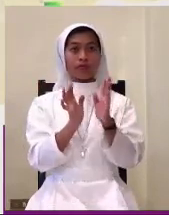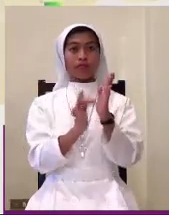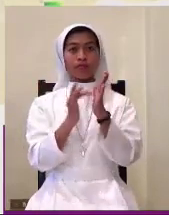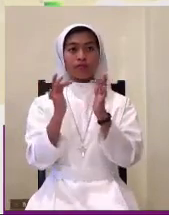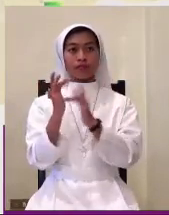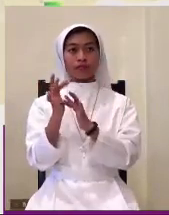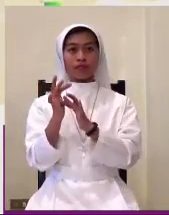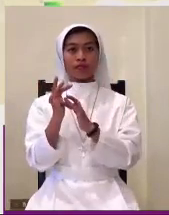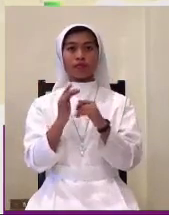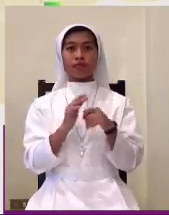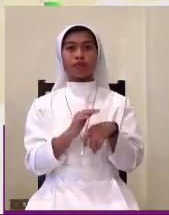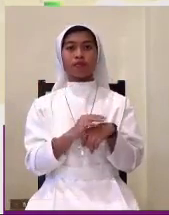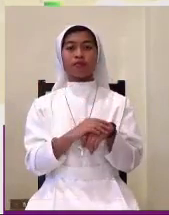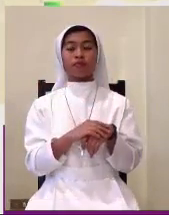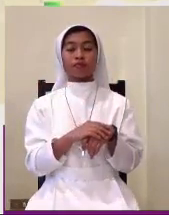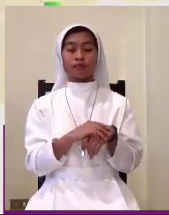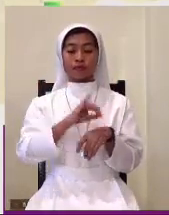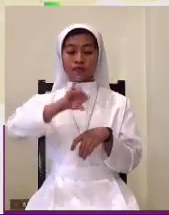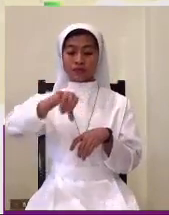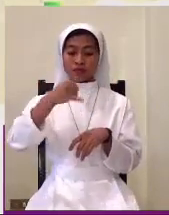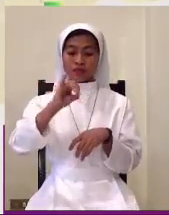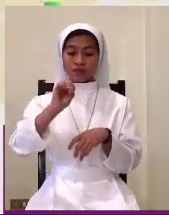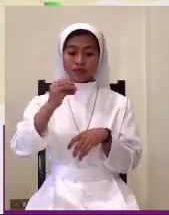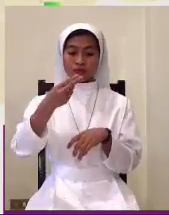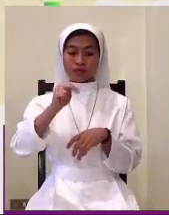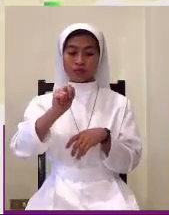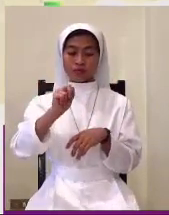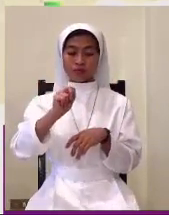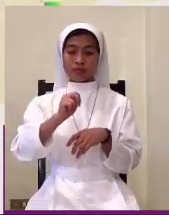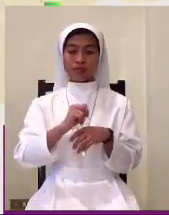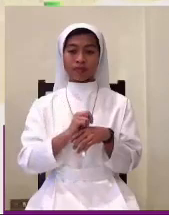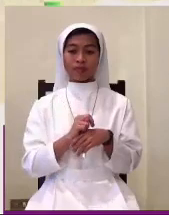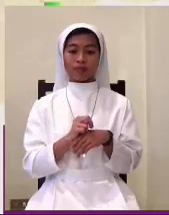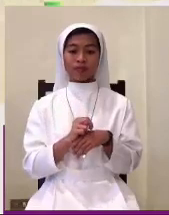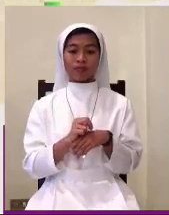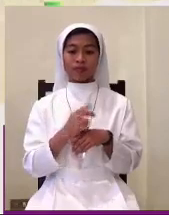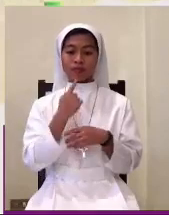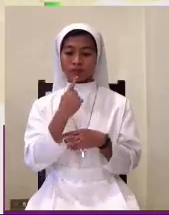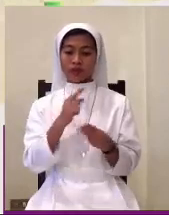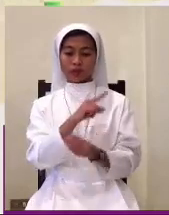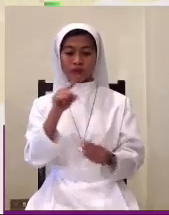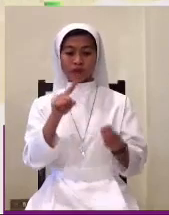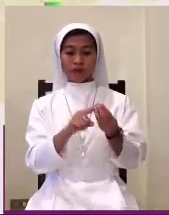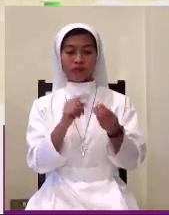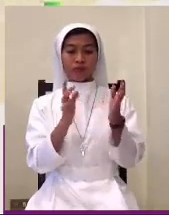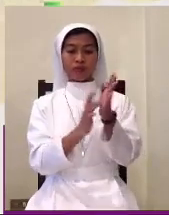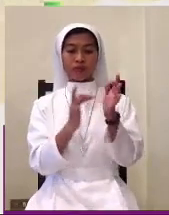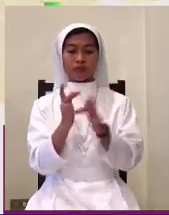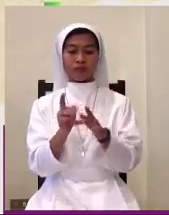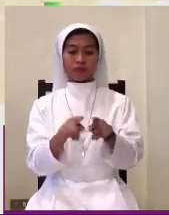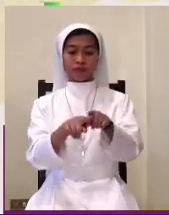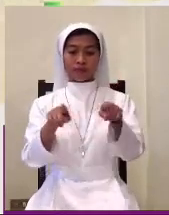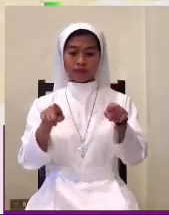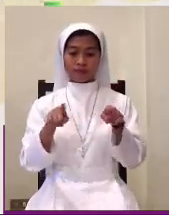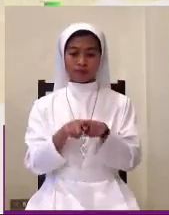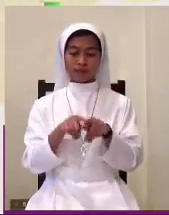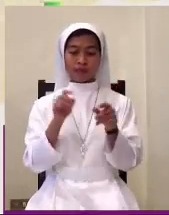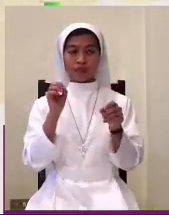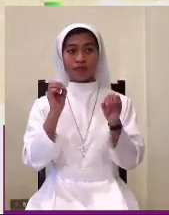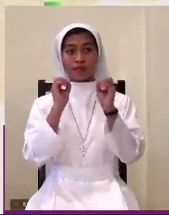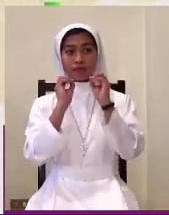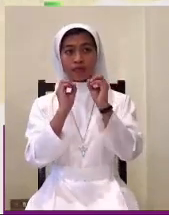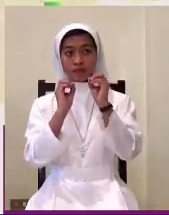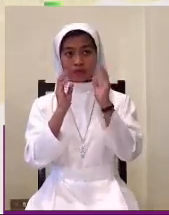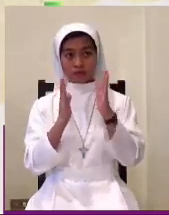presents Jesus as the teacher, as the miracle worker. So